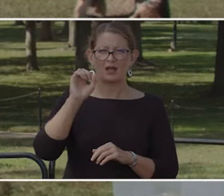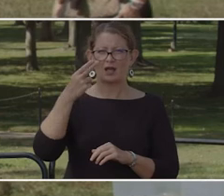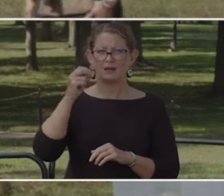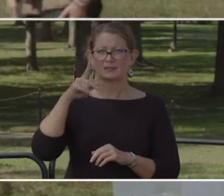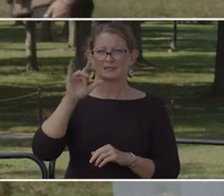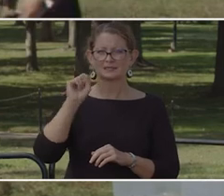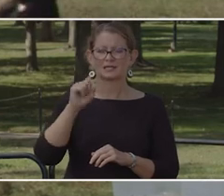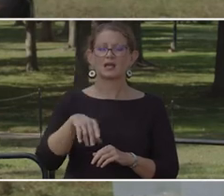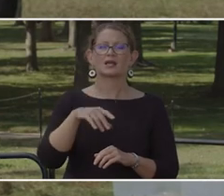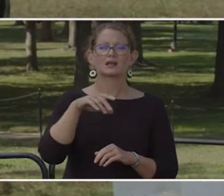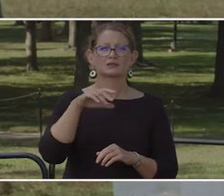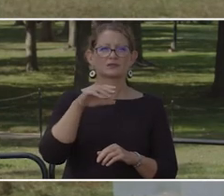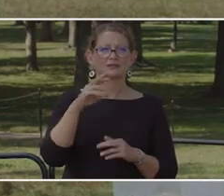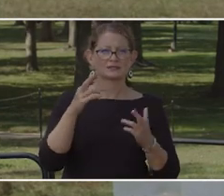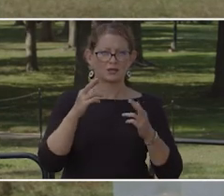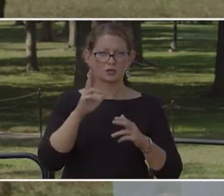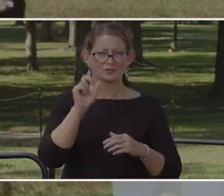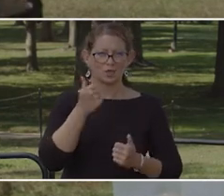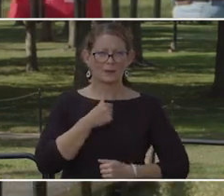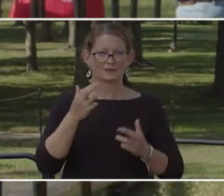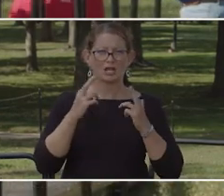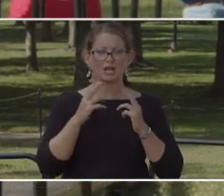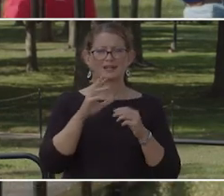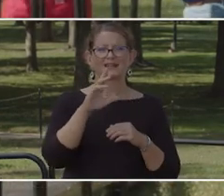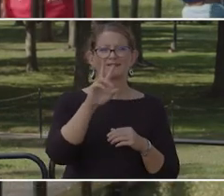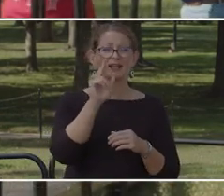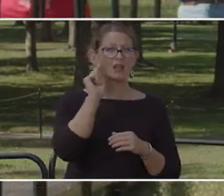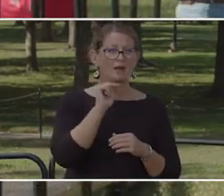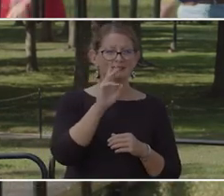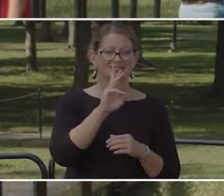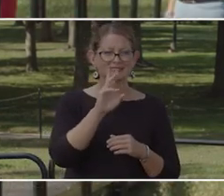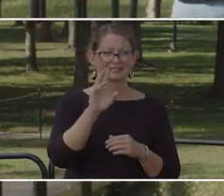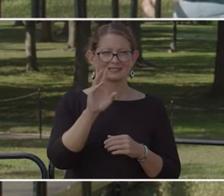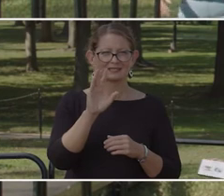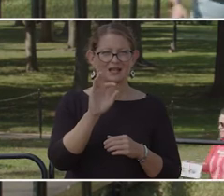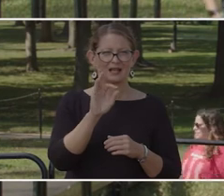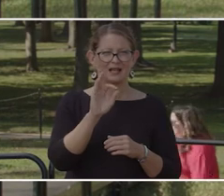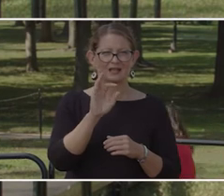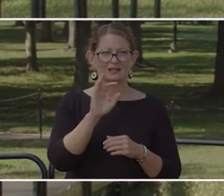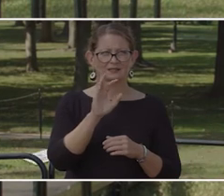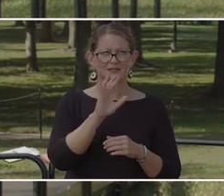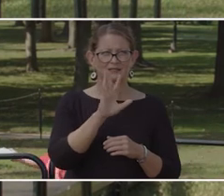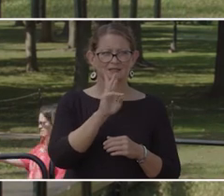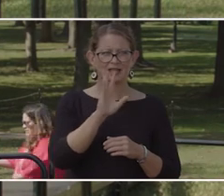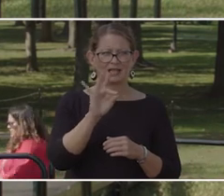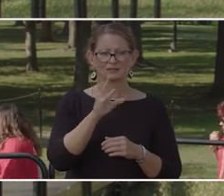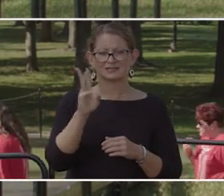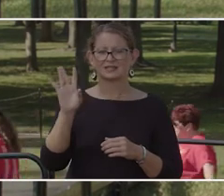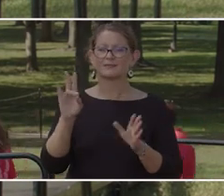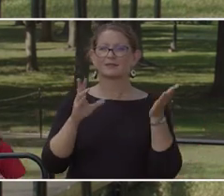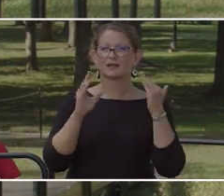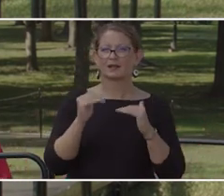retired, Vietnam, 66-67. On behalf of the family of Willie Frank Anderson, U.S.